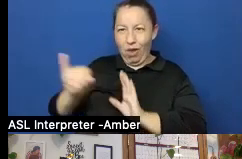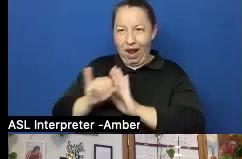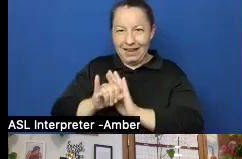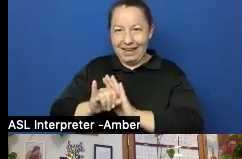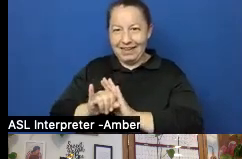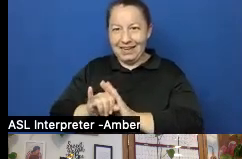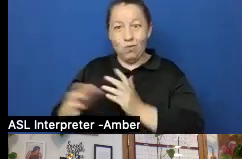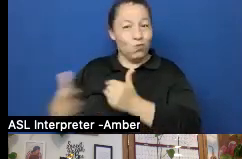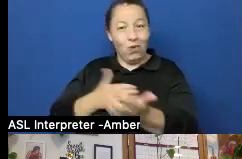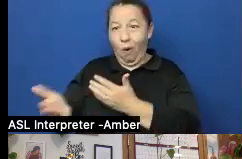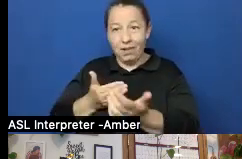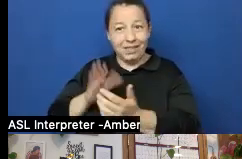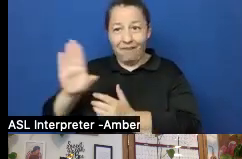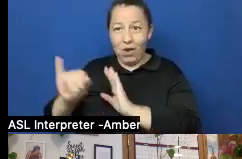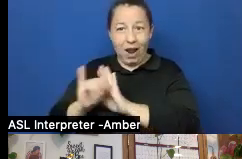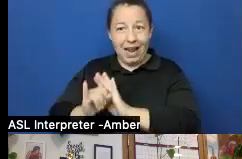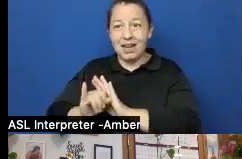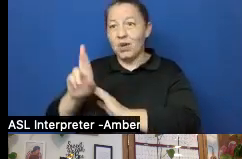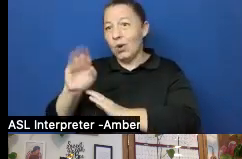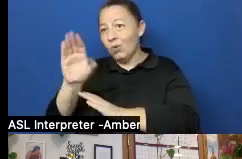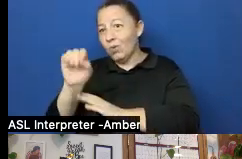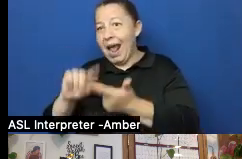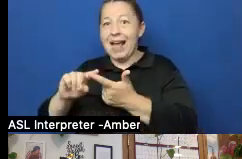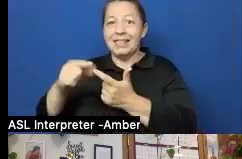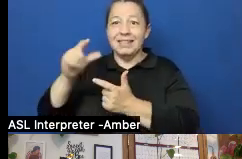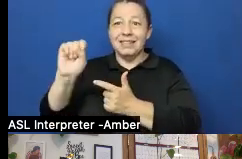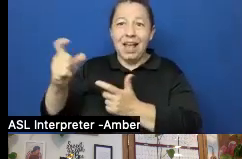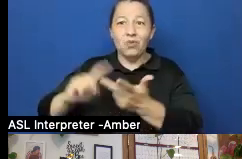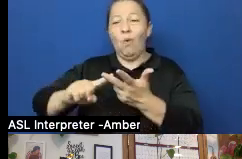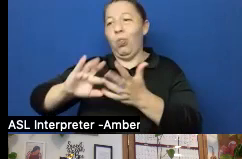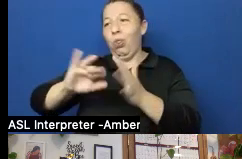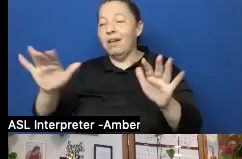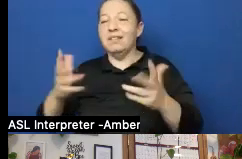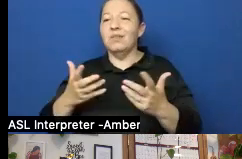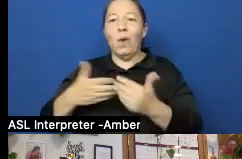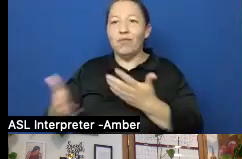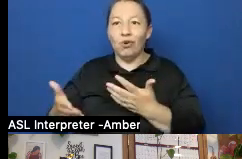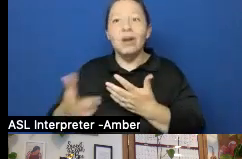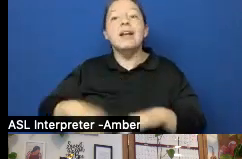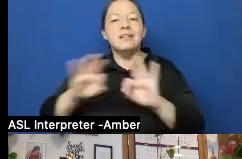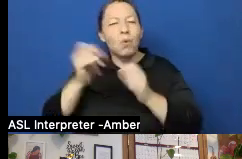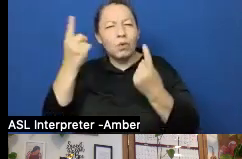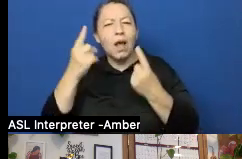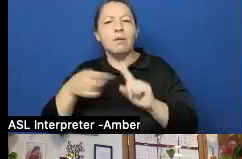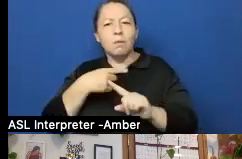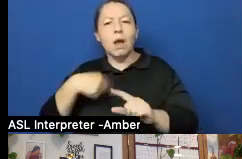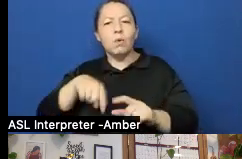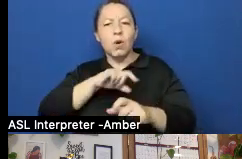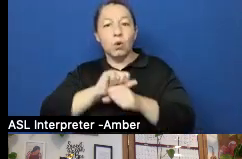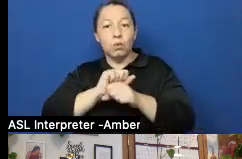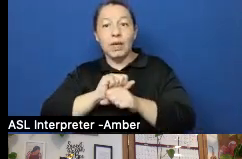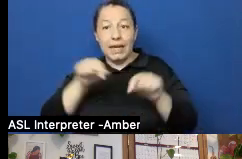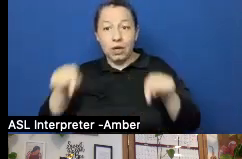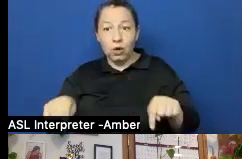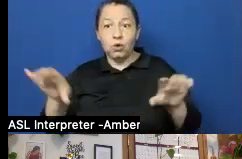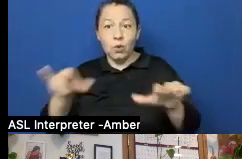what their identity is, whether that's race, whatever. But I think it's important to understand, especially when we're in this work, that, like I